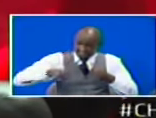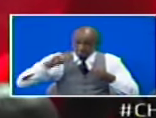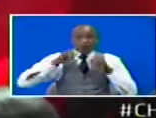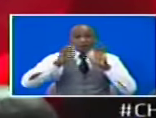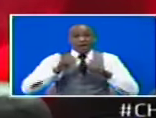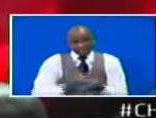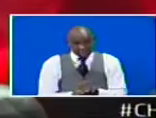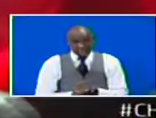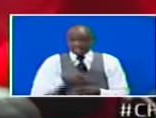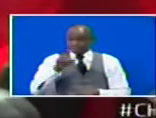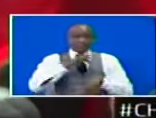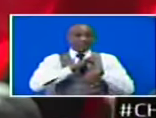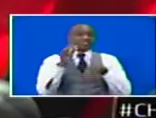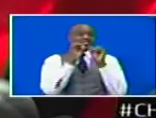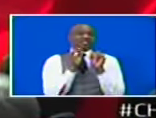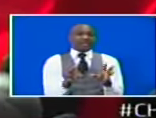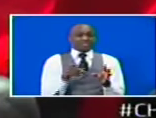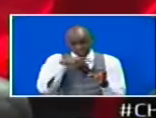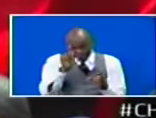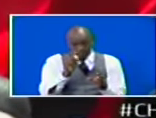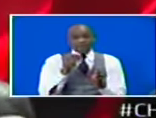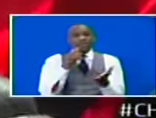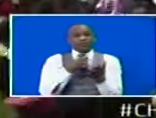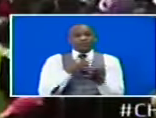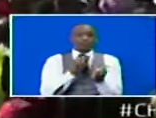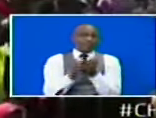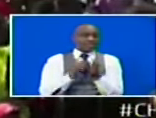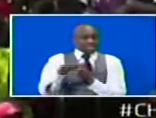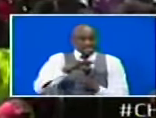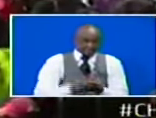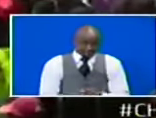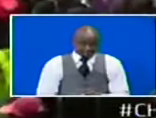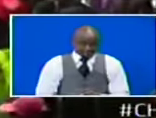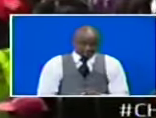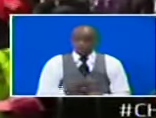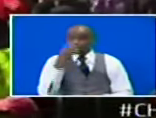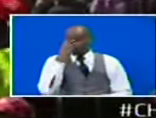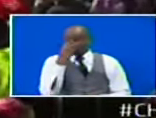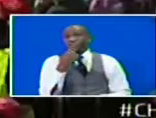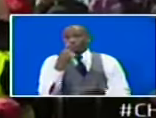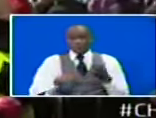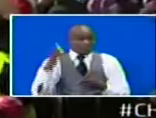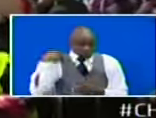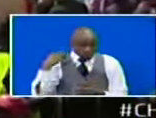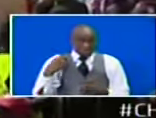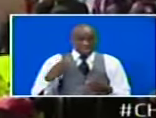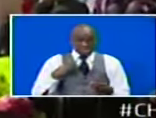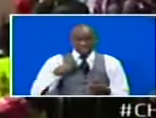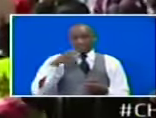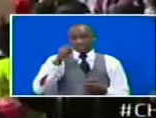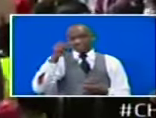farmers who are engaged in maize and sugarcane growing. Ruto had earlier addressed gatherings in